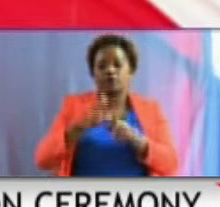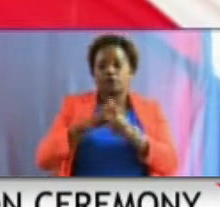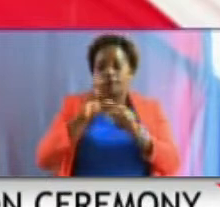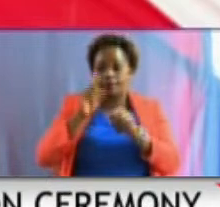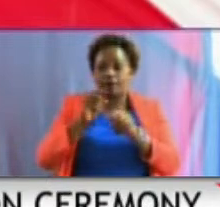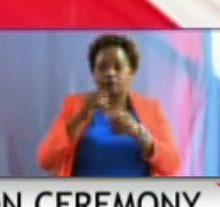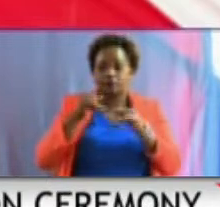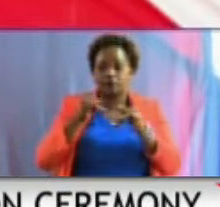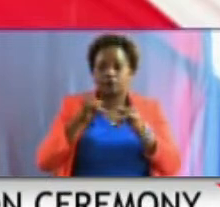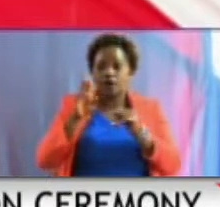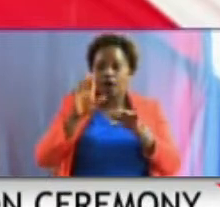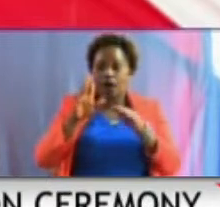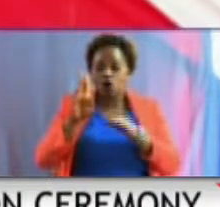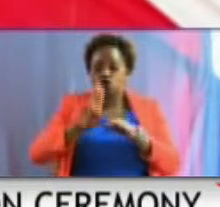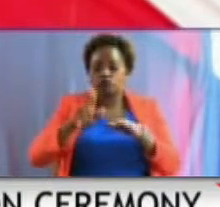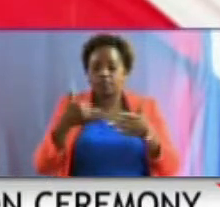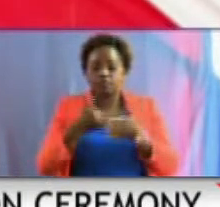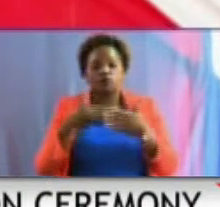what to spend it on.